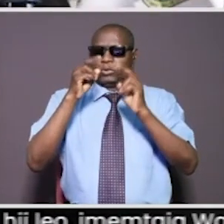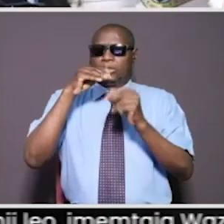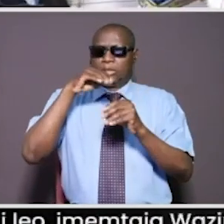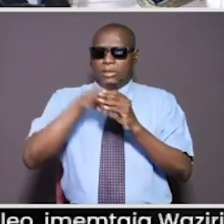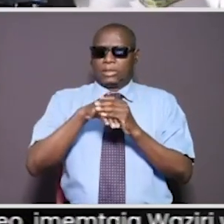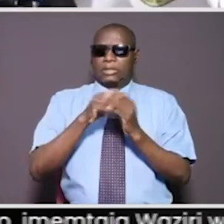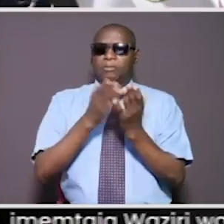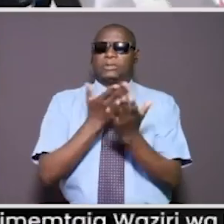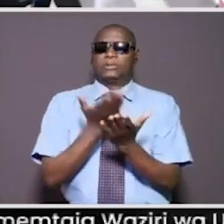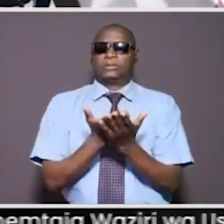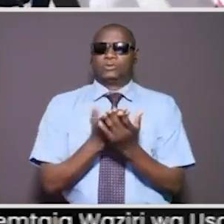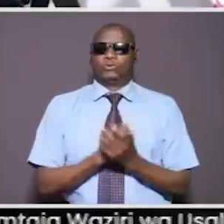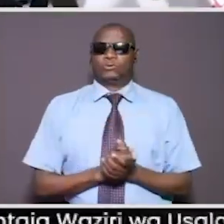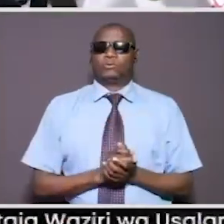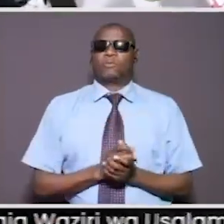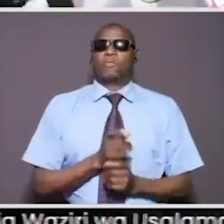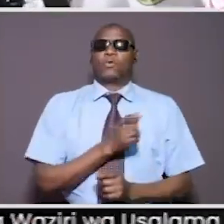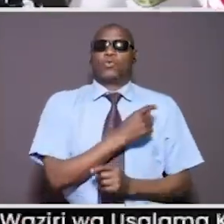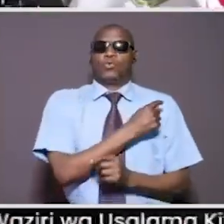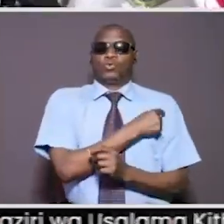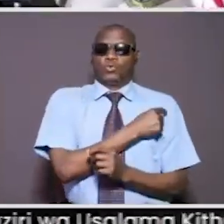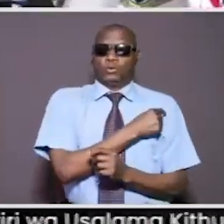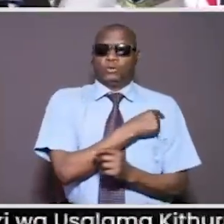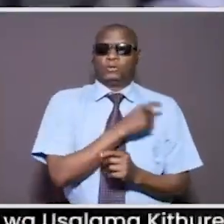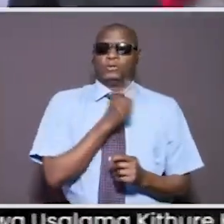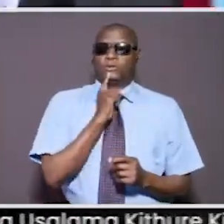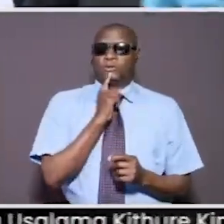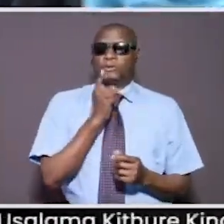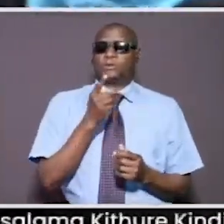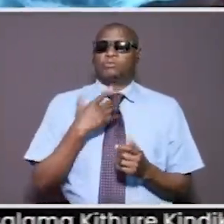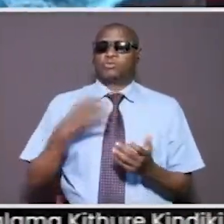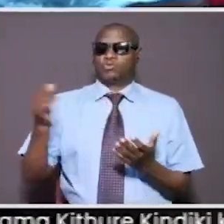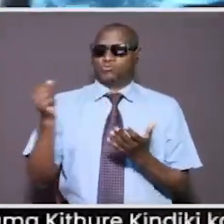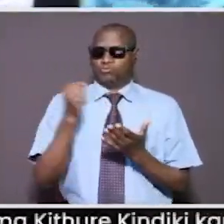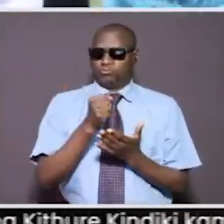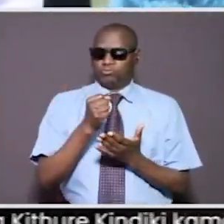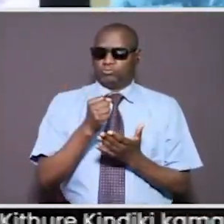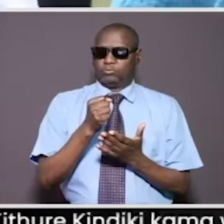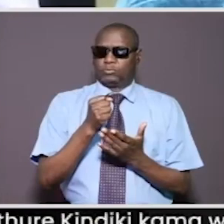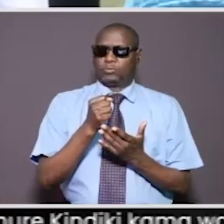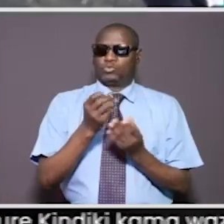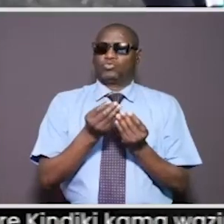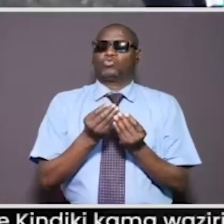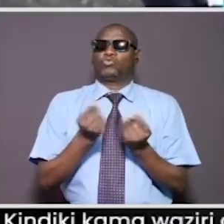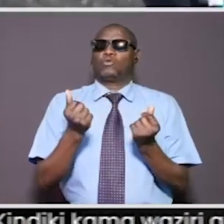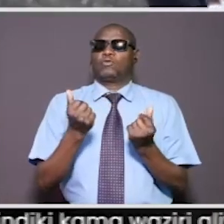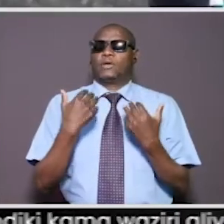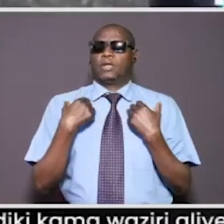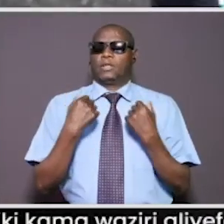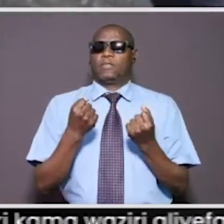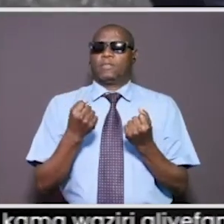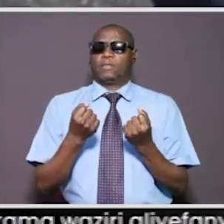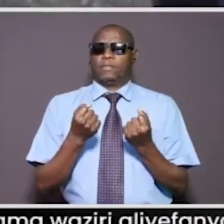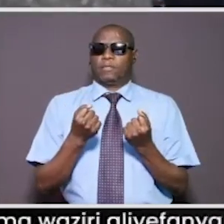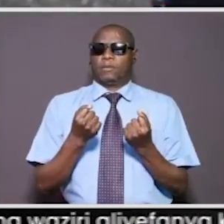petition. Madaktari hao wametoa wito wa kuajiriwa kwa wahudumu zaidi wa afya ili kuboresha huduma za afya. You won't get into a plane